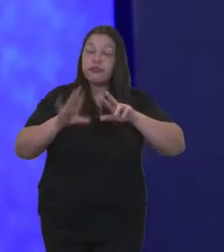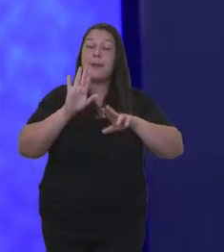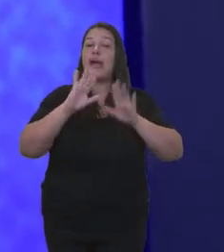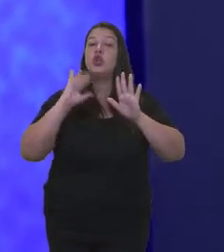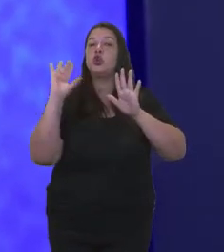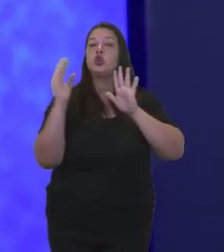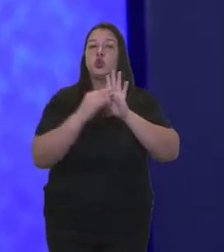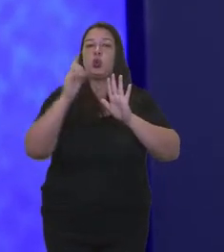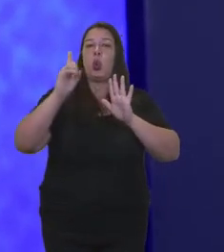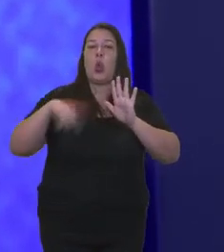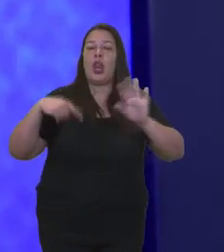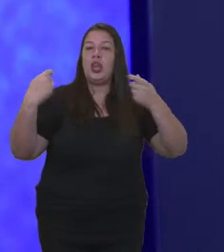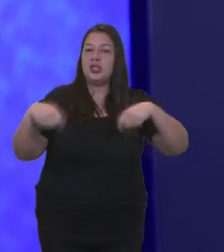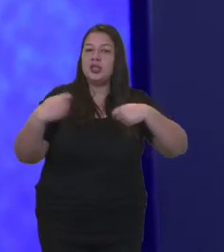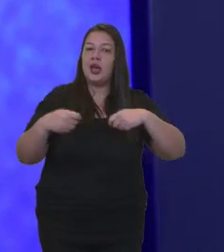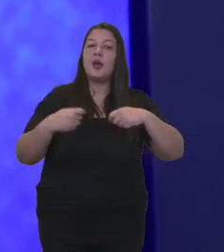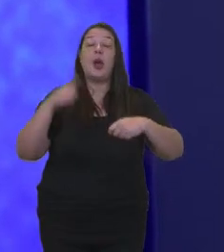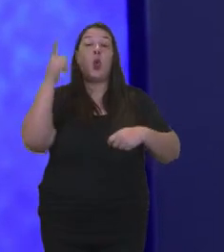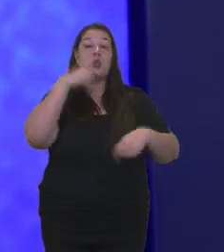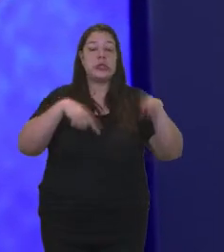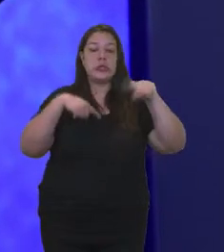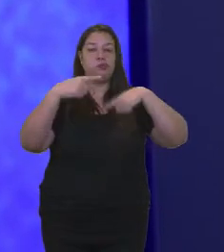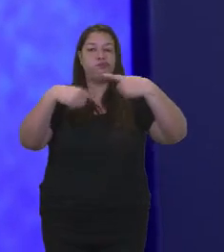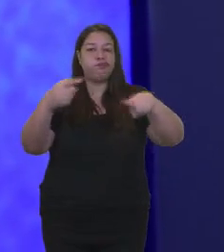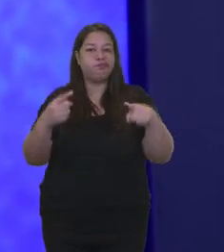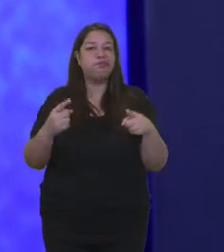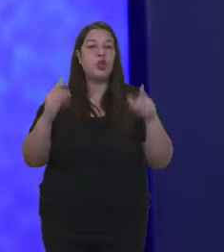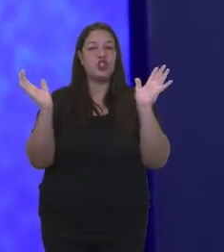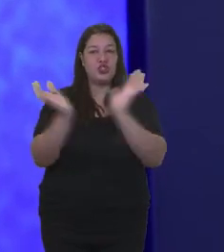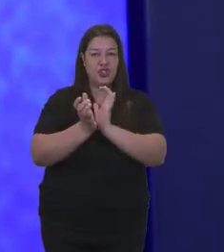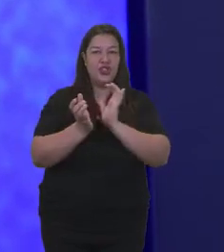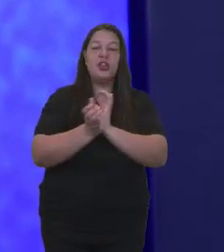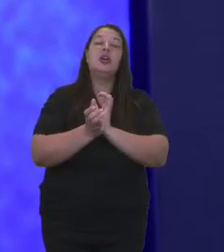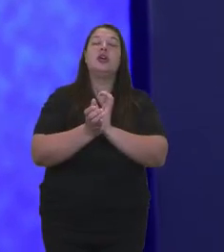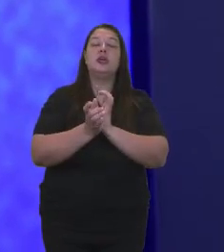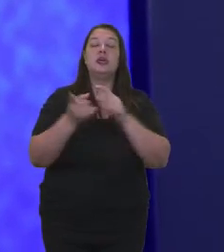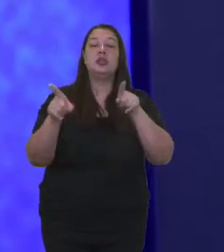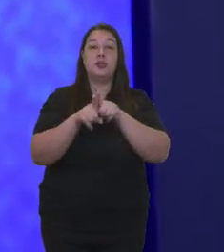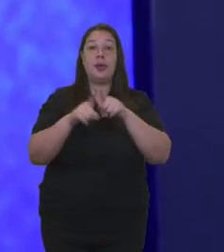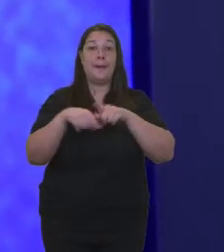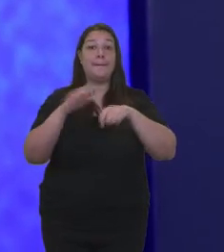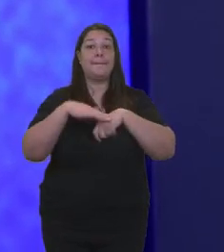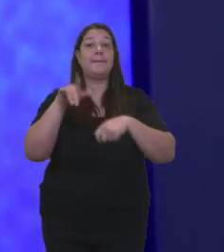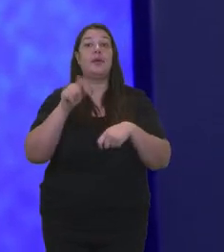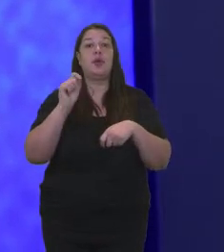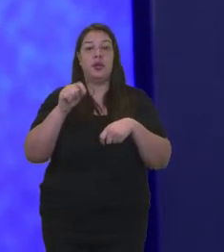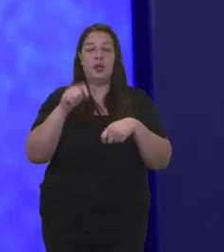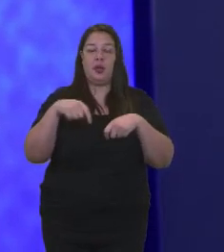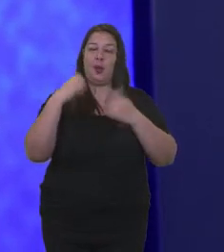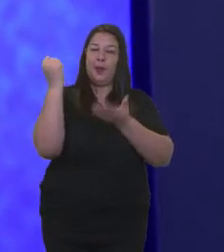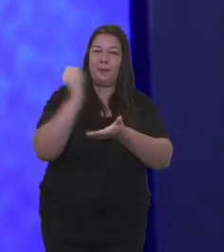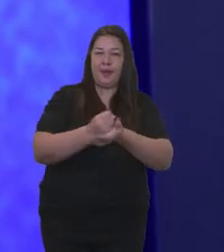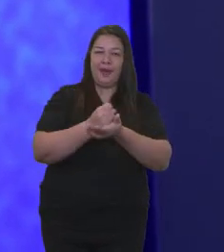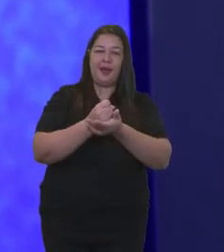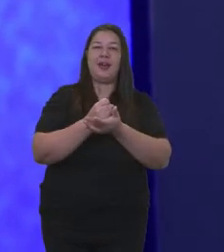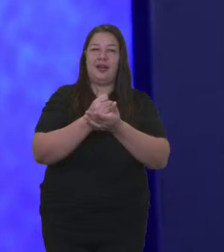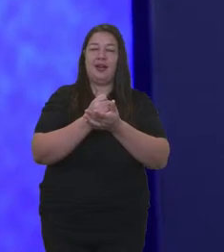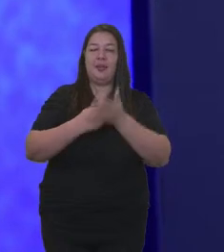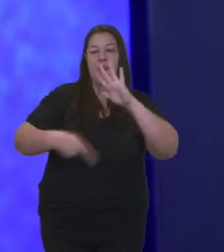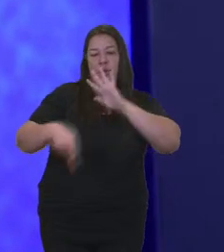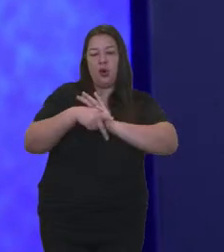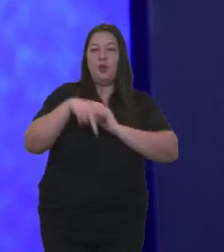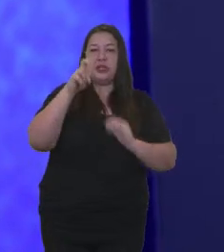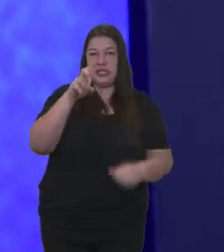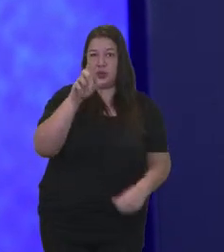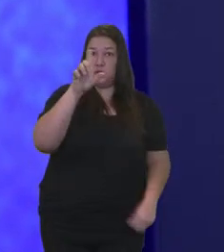is different, but all of them are needed to get to the next generation view. We have a leverage